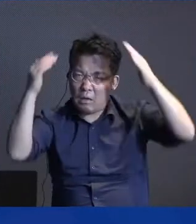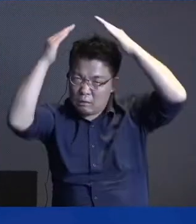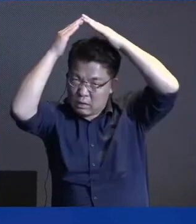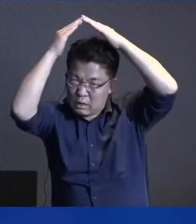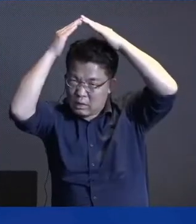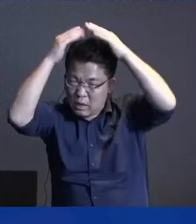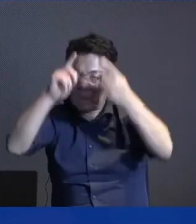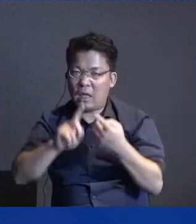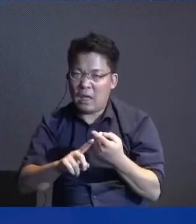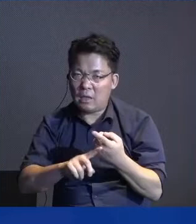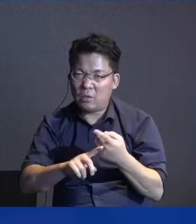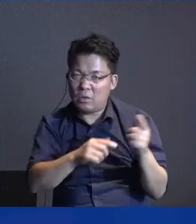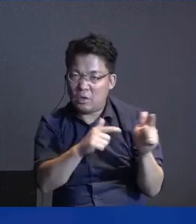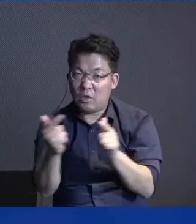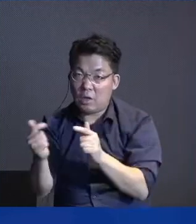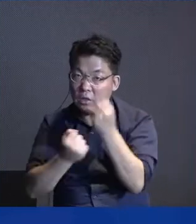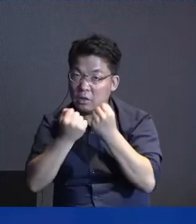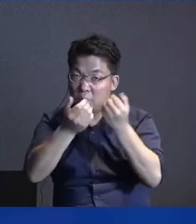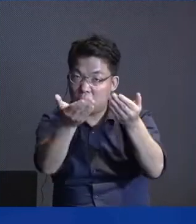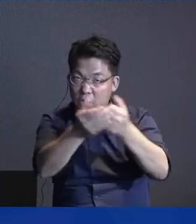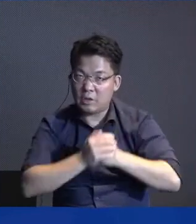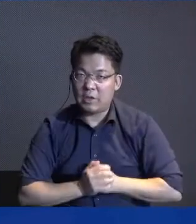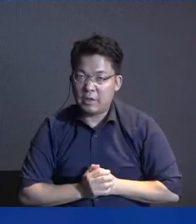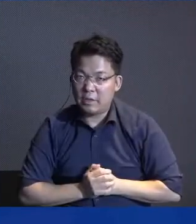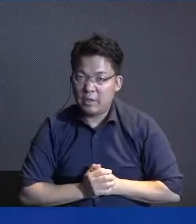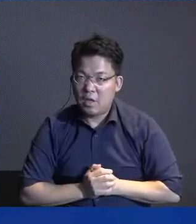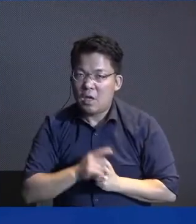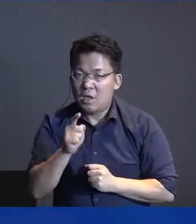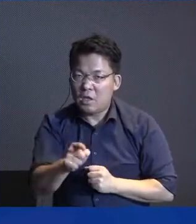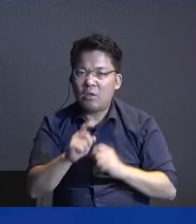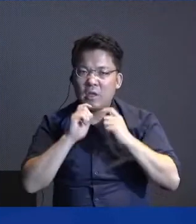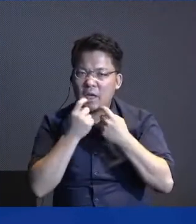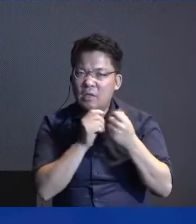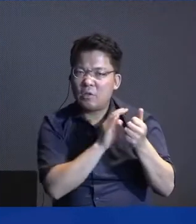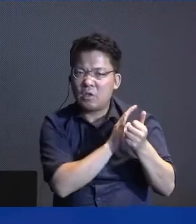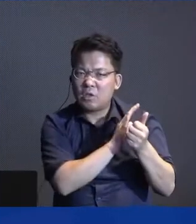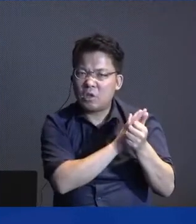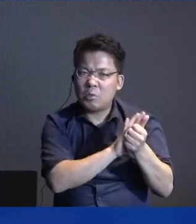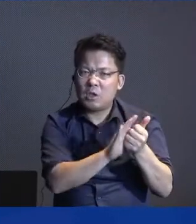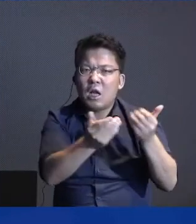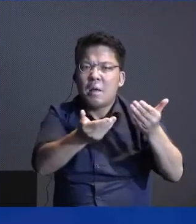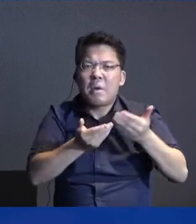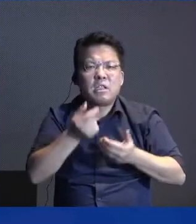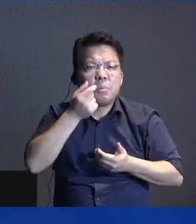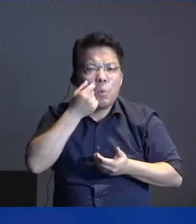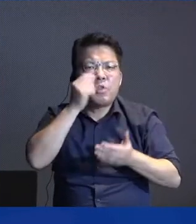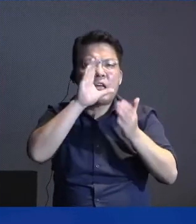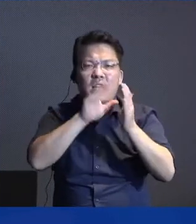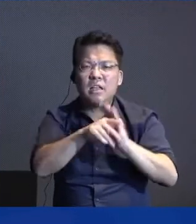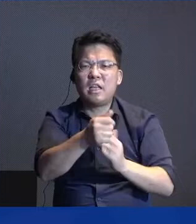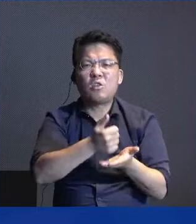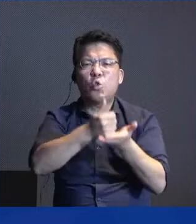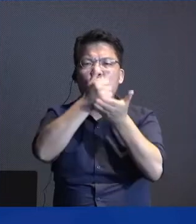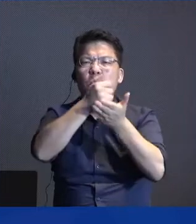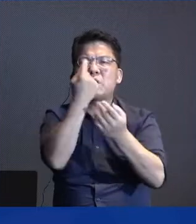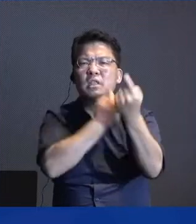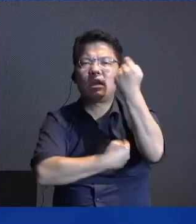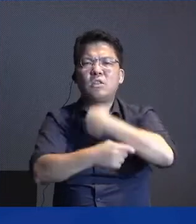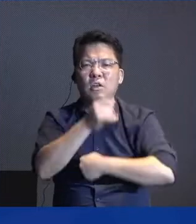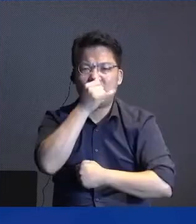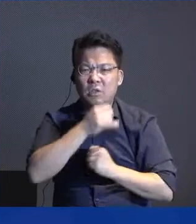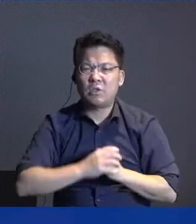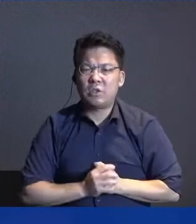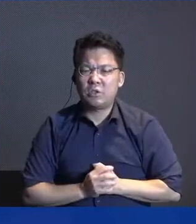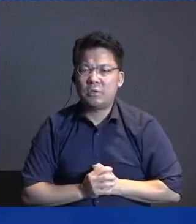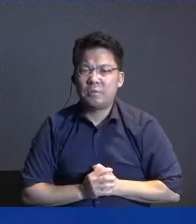as workers in this field, we should make it a point to spend at least some time with each individual coming to our clinic with